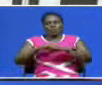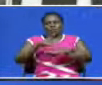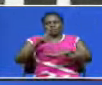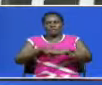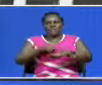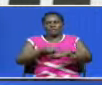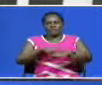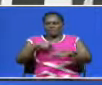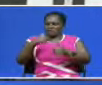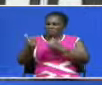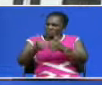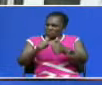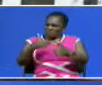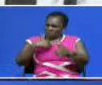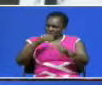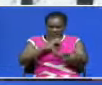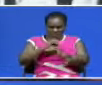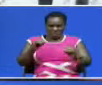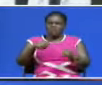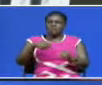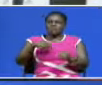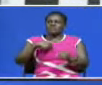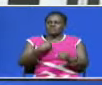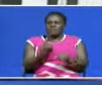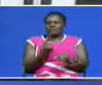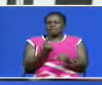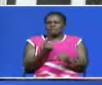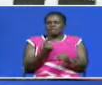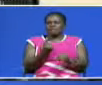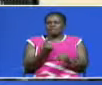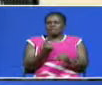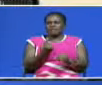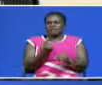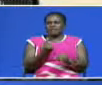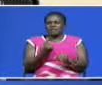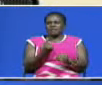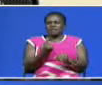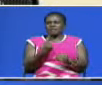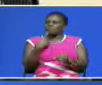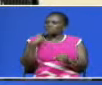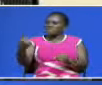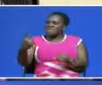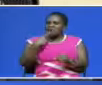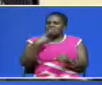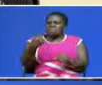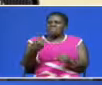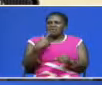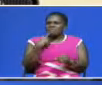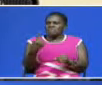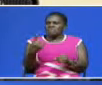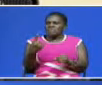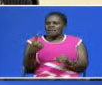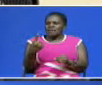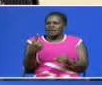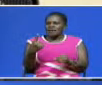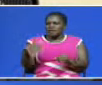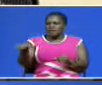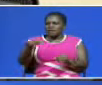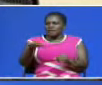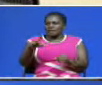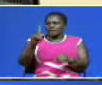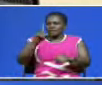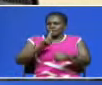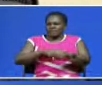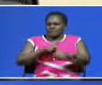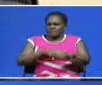not in competition, because we are still changing our 40 bob. We are still changing our 100 bob in some of the distances. And once